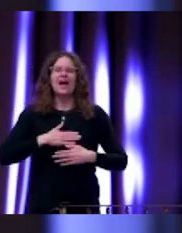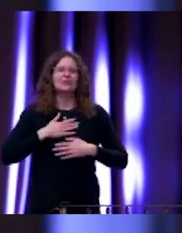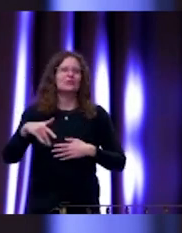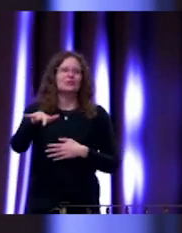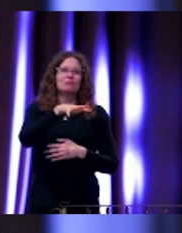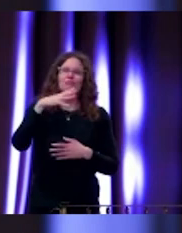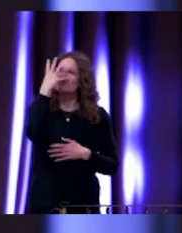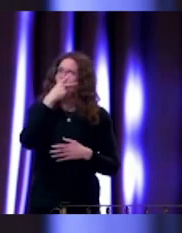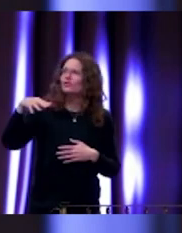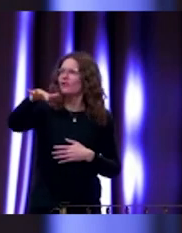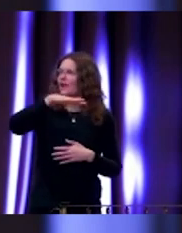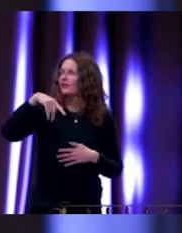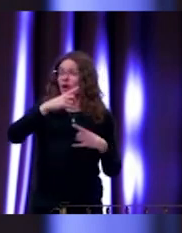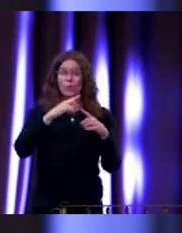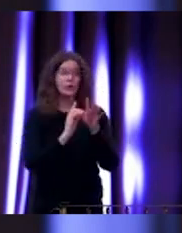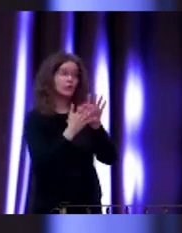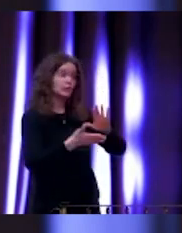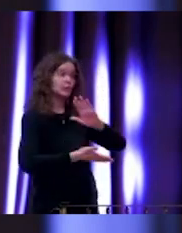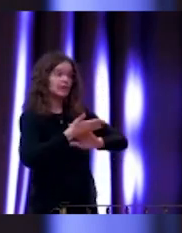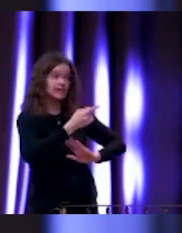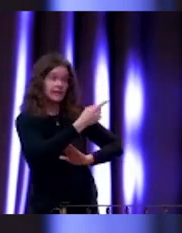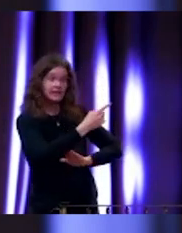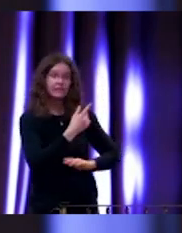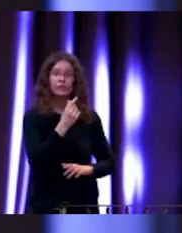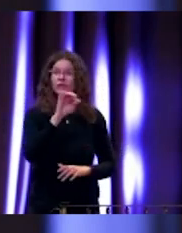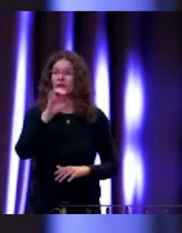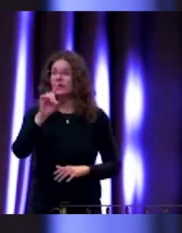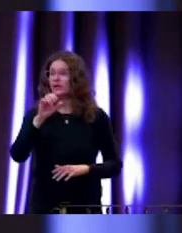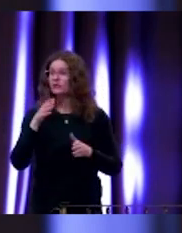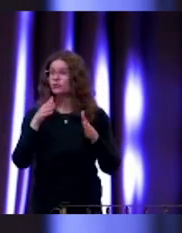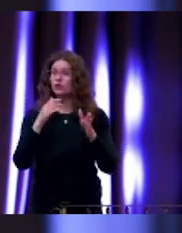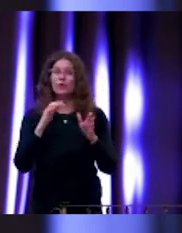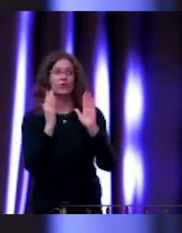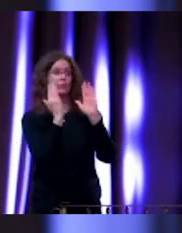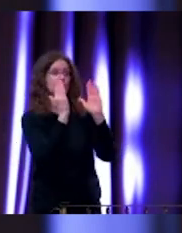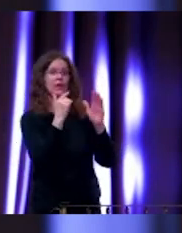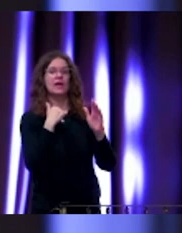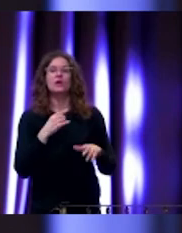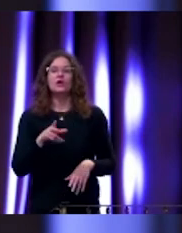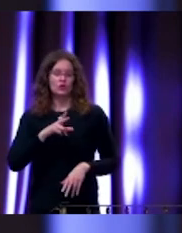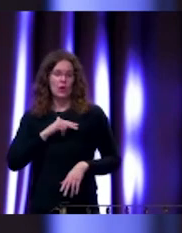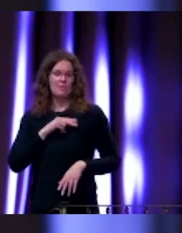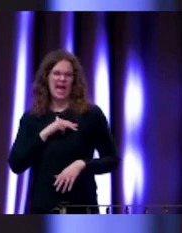exit through the Guild Room or the Breezeway, please leave your name badge in one of the baskets provided so that we can